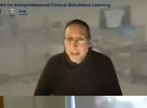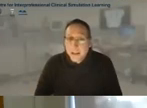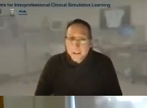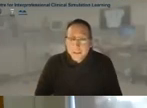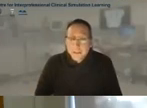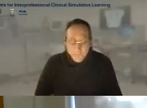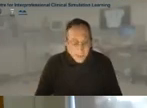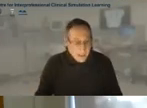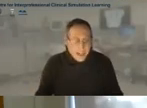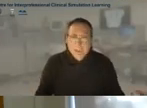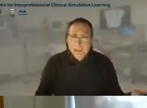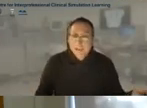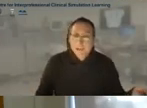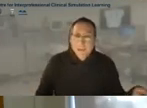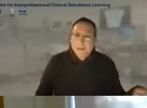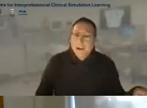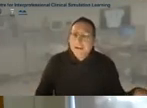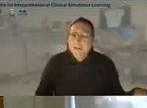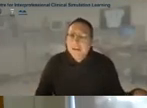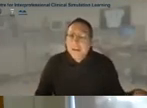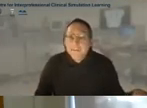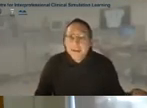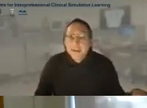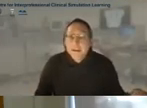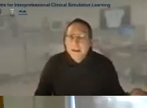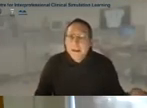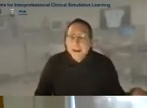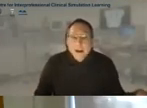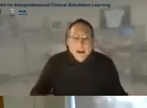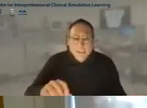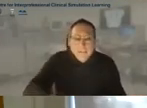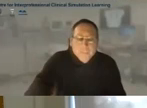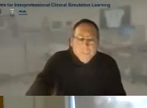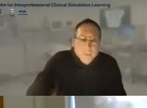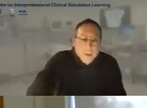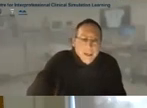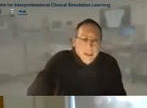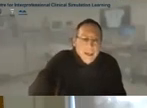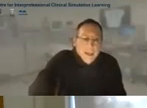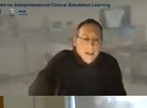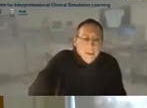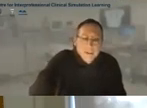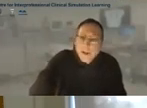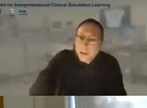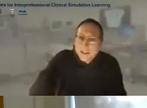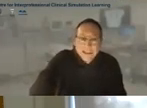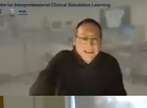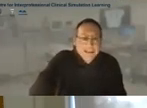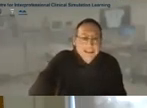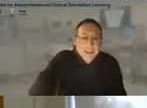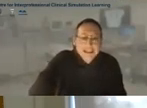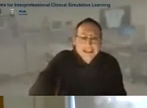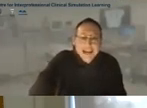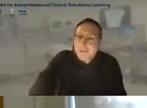long-term care. So really happy to be part of this together. We do invite questions,